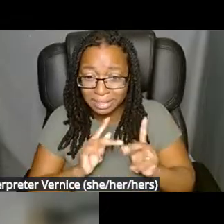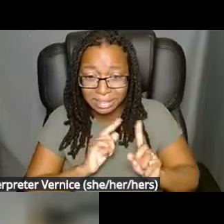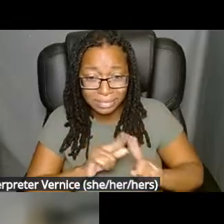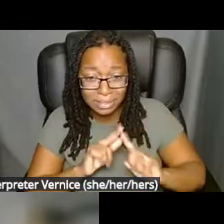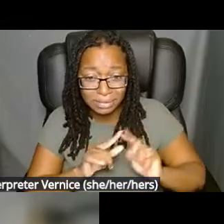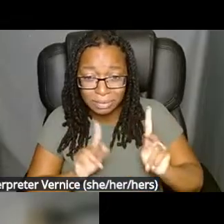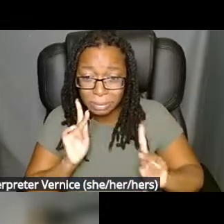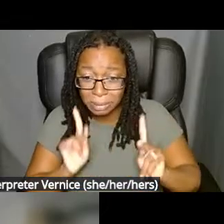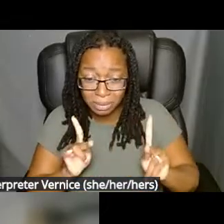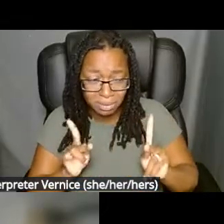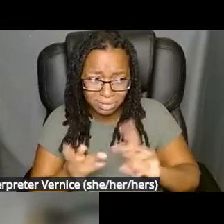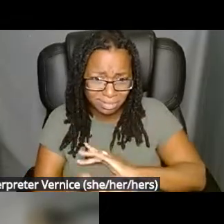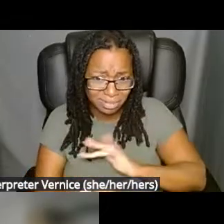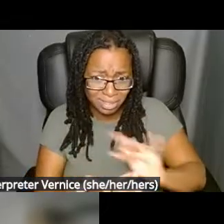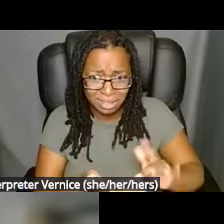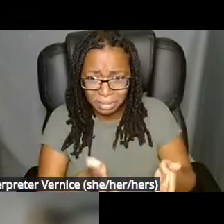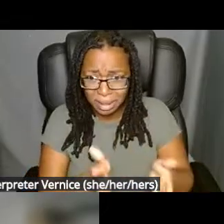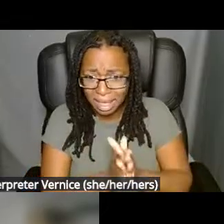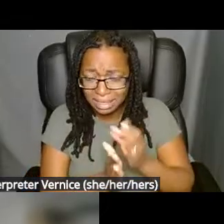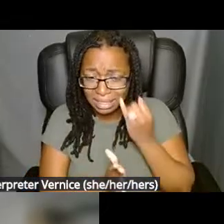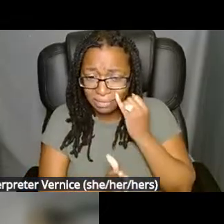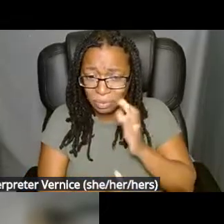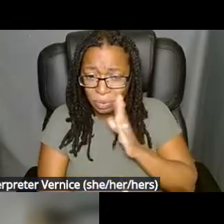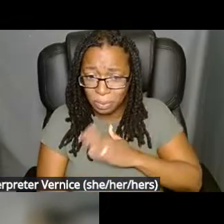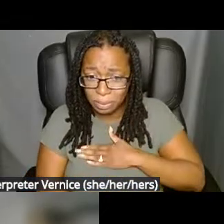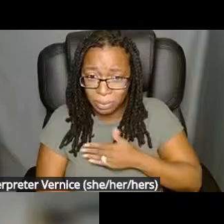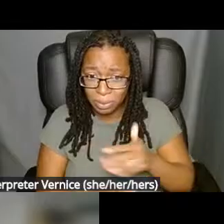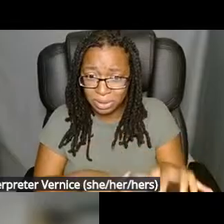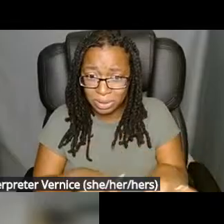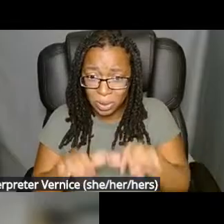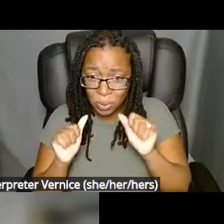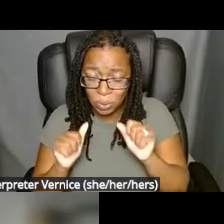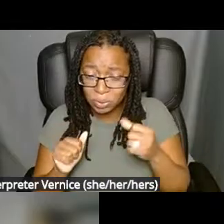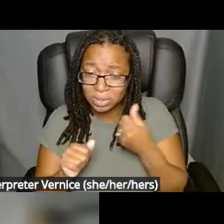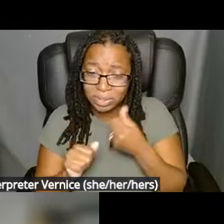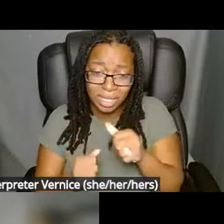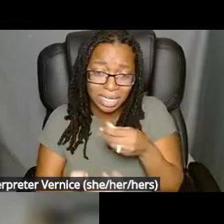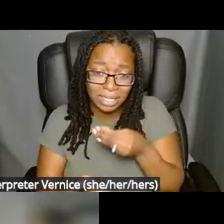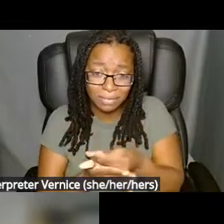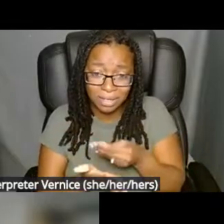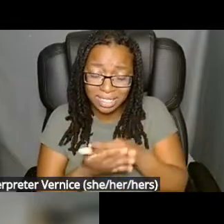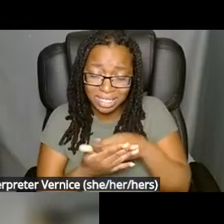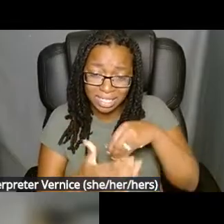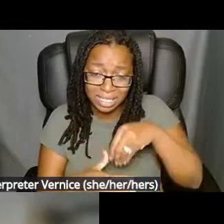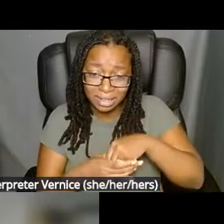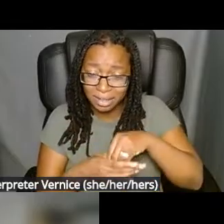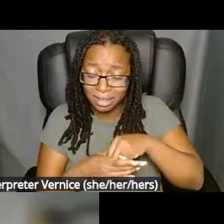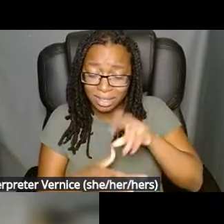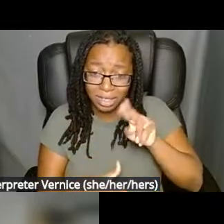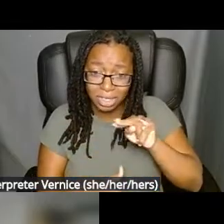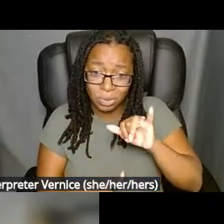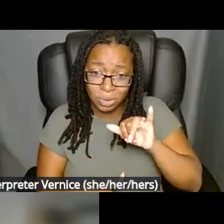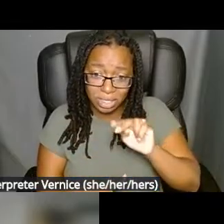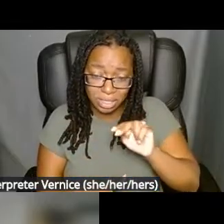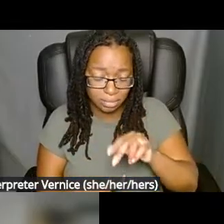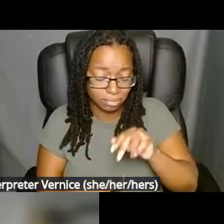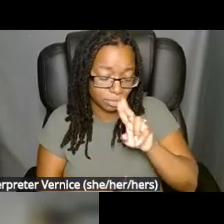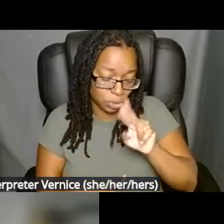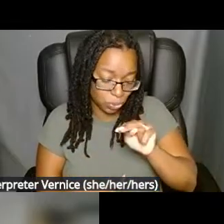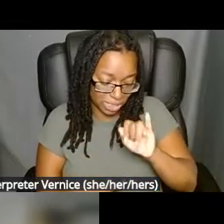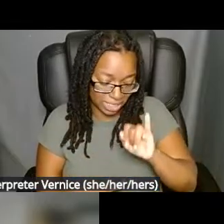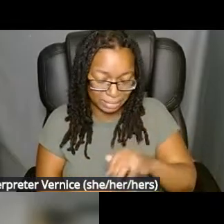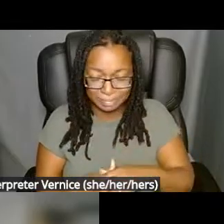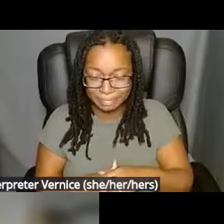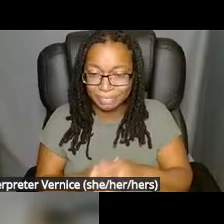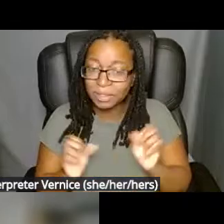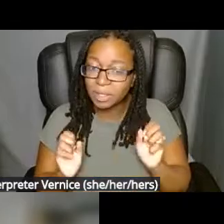like host you. Is there any kind of funding in their uni? So the opportunities are there, you